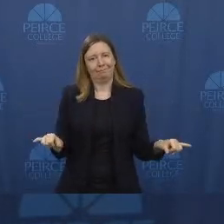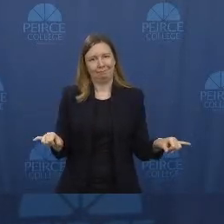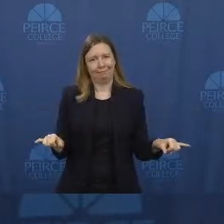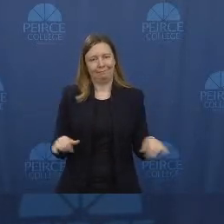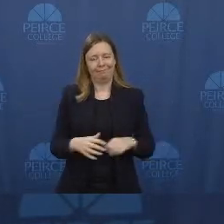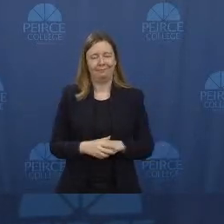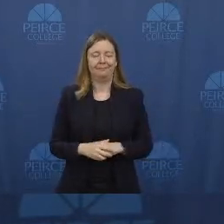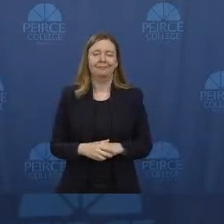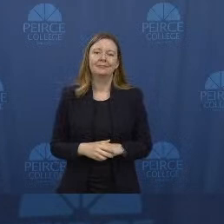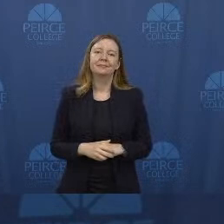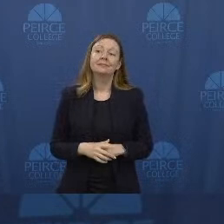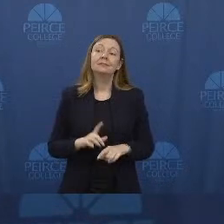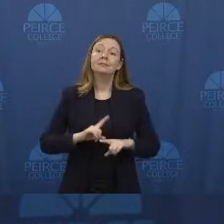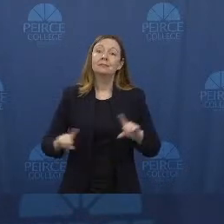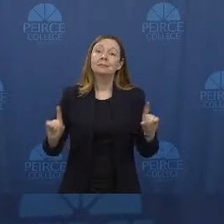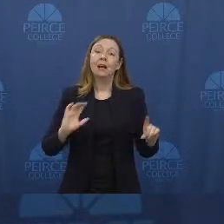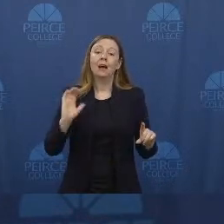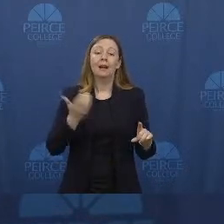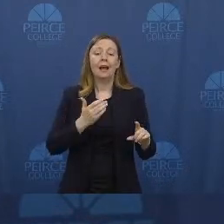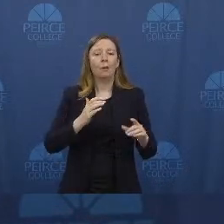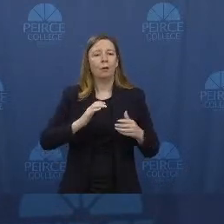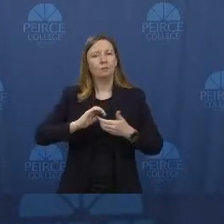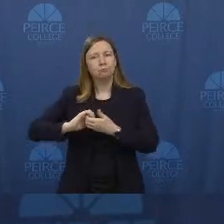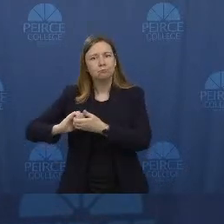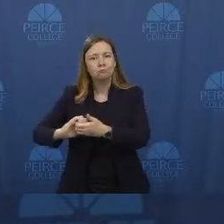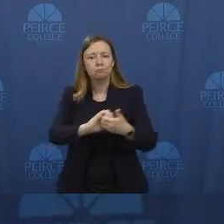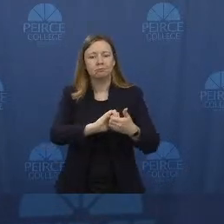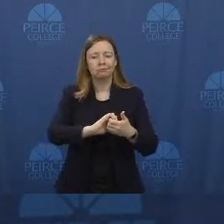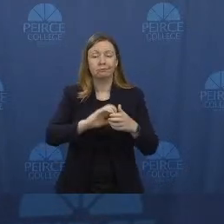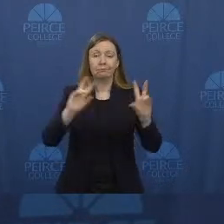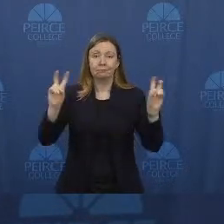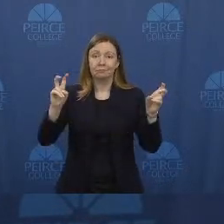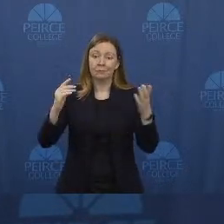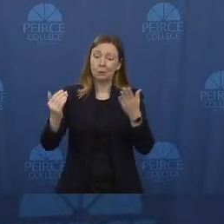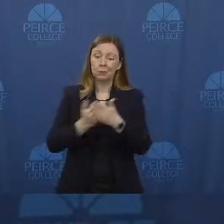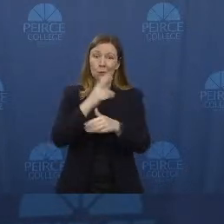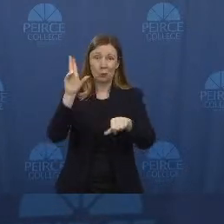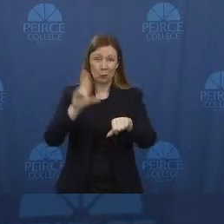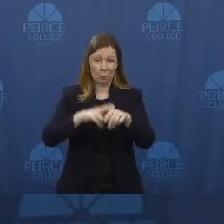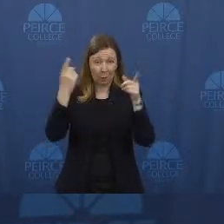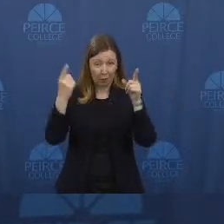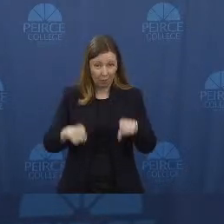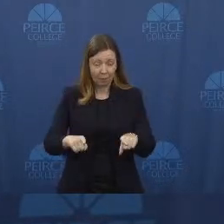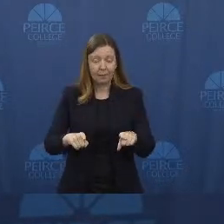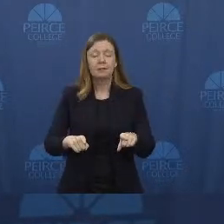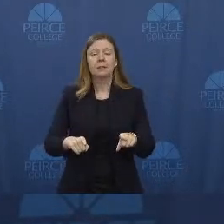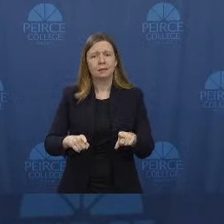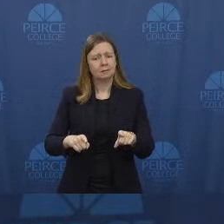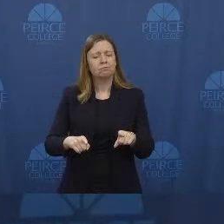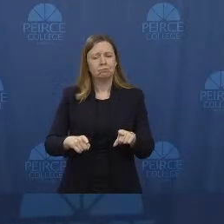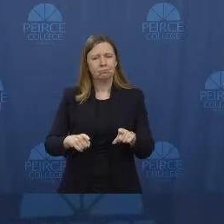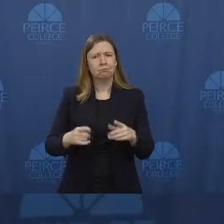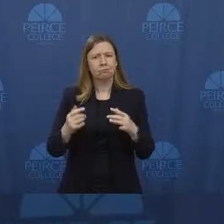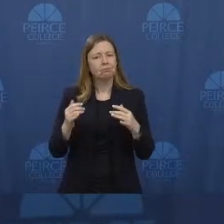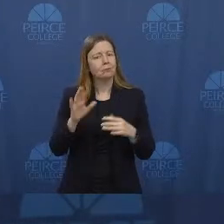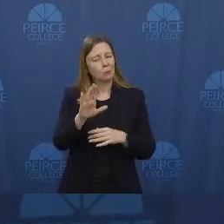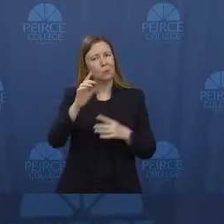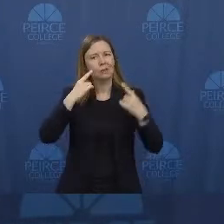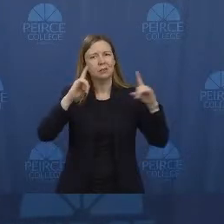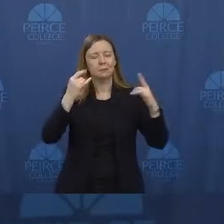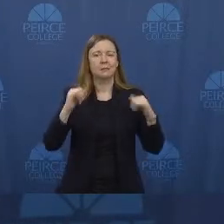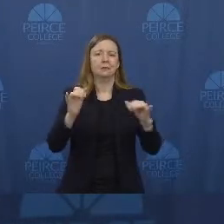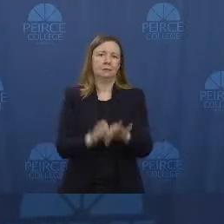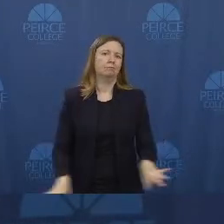tonight, but our collective new normal does not take away from the significance of your